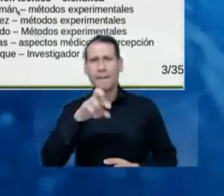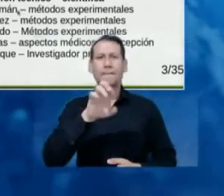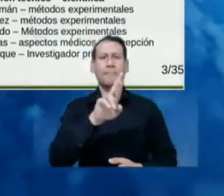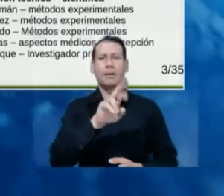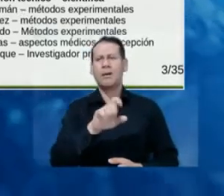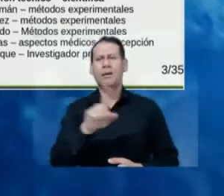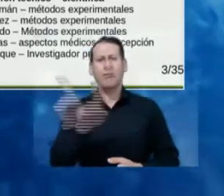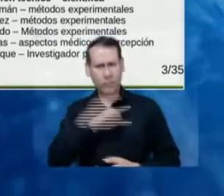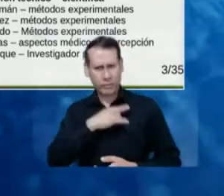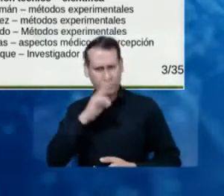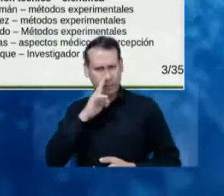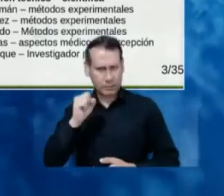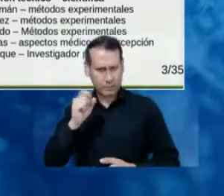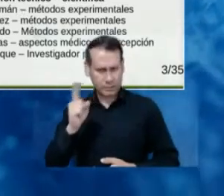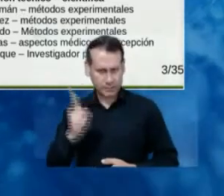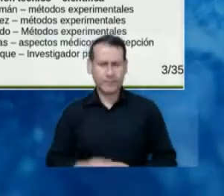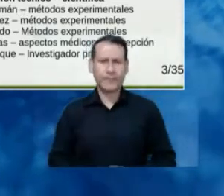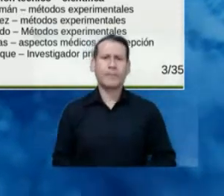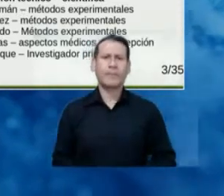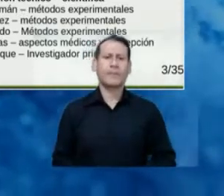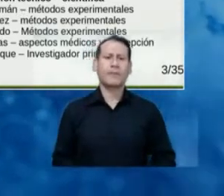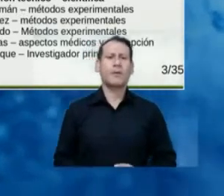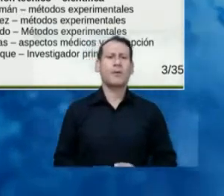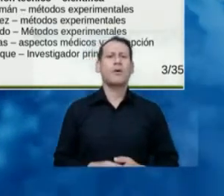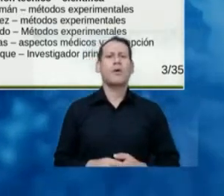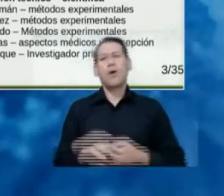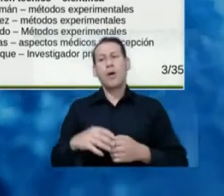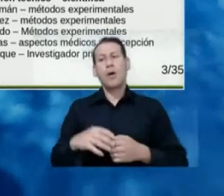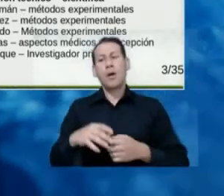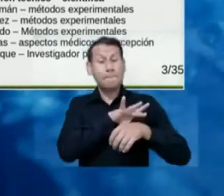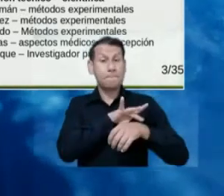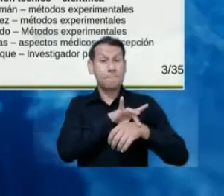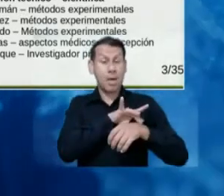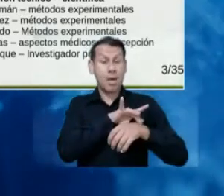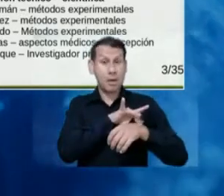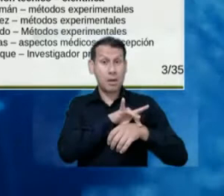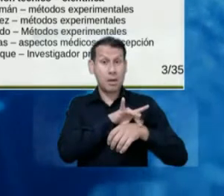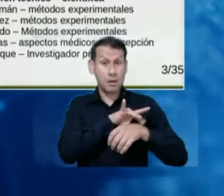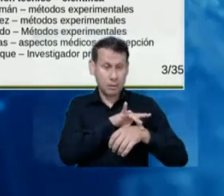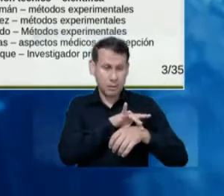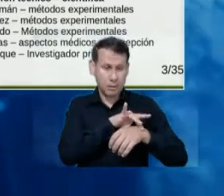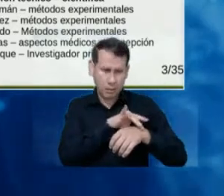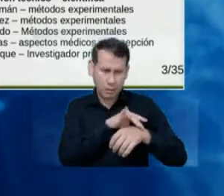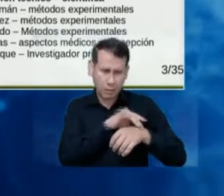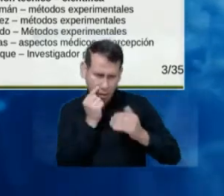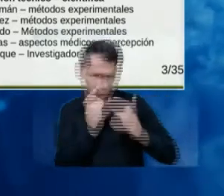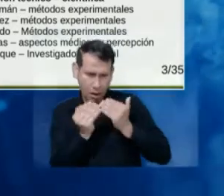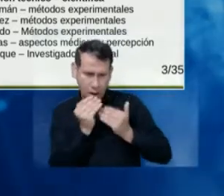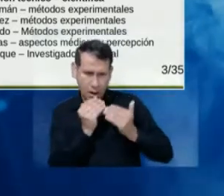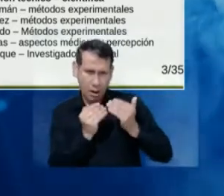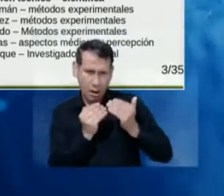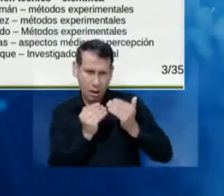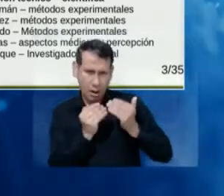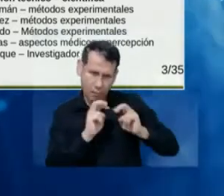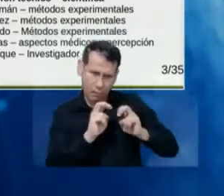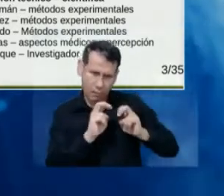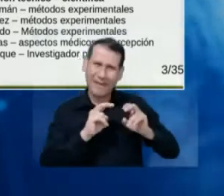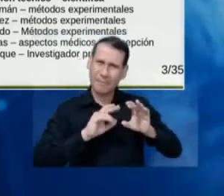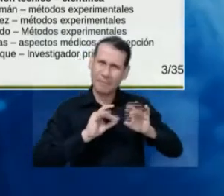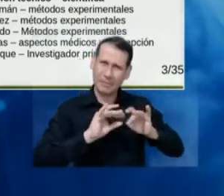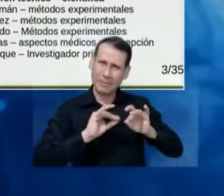Director of Electromagnetic Compatibility, and on medicine, perception and epidemiology, we have Juan Camilo Vargas, and